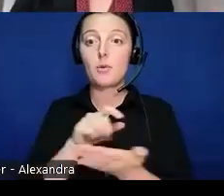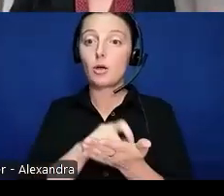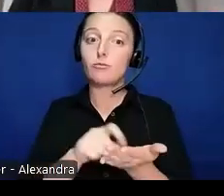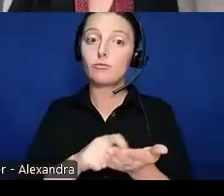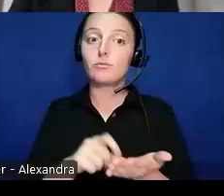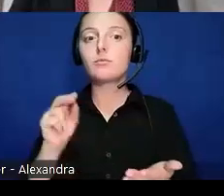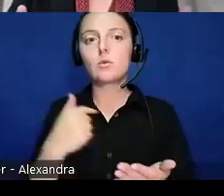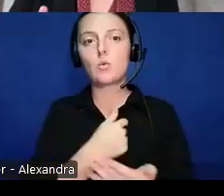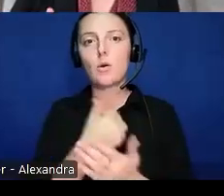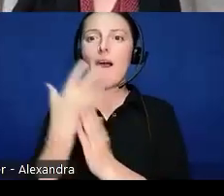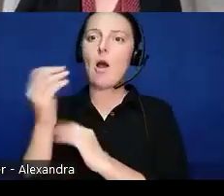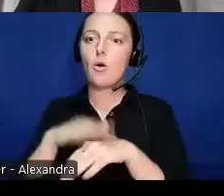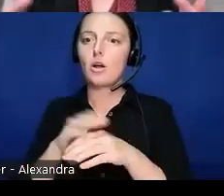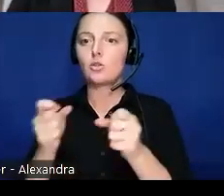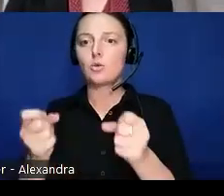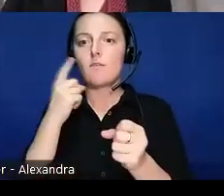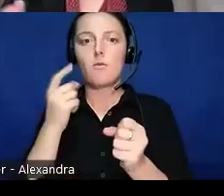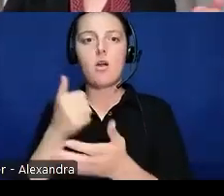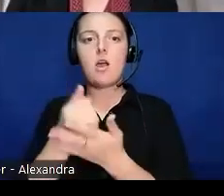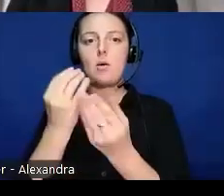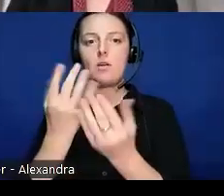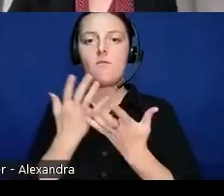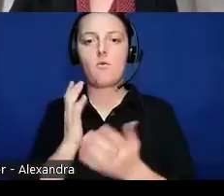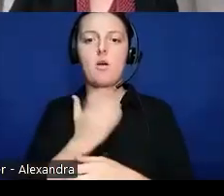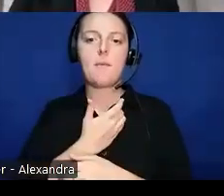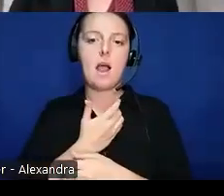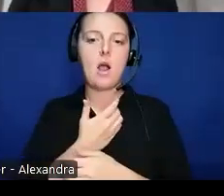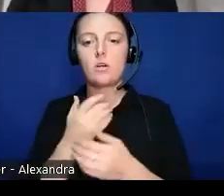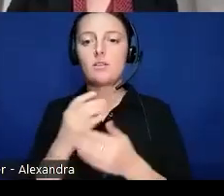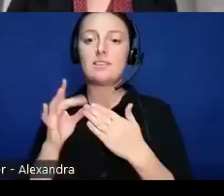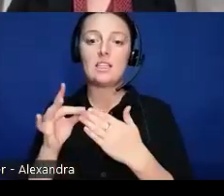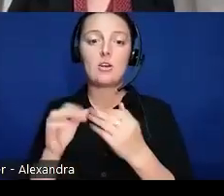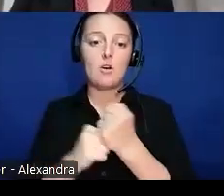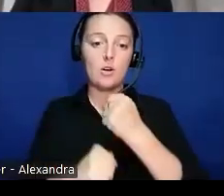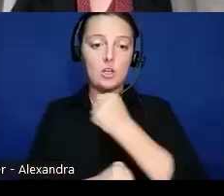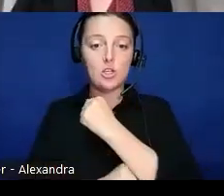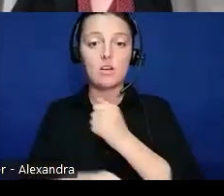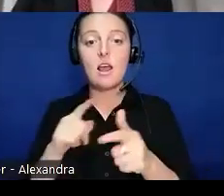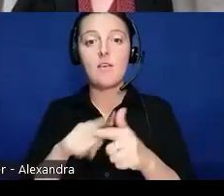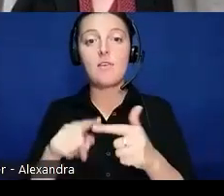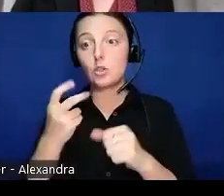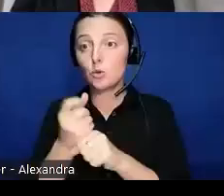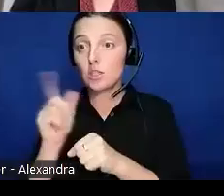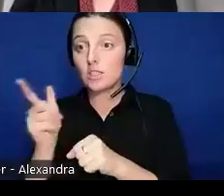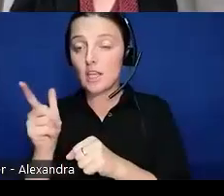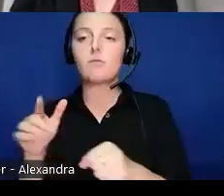later foundation and full program that later launched 2 years later.